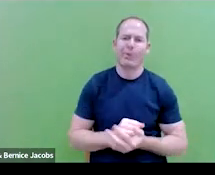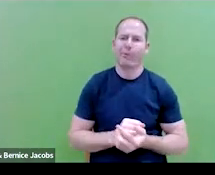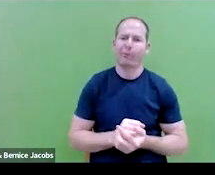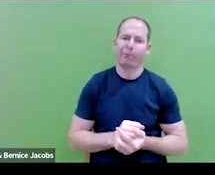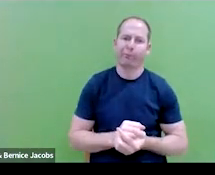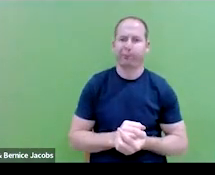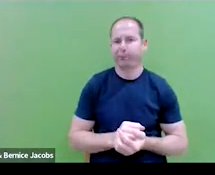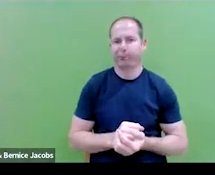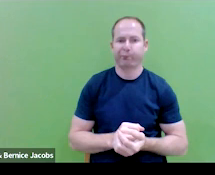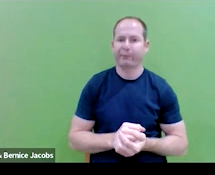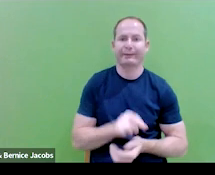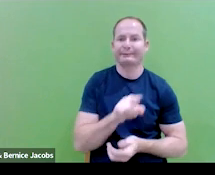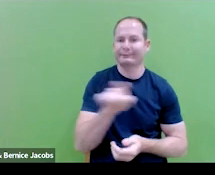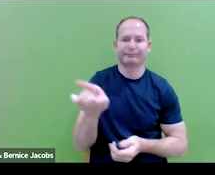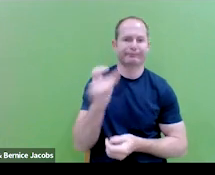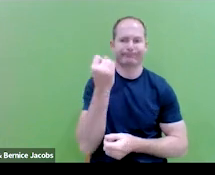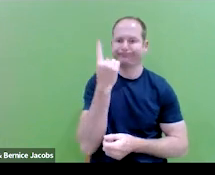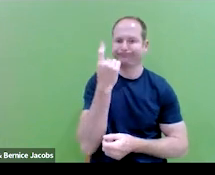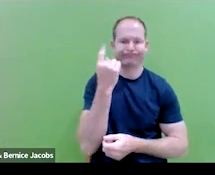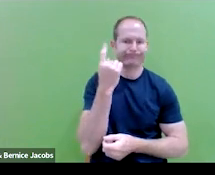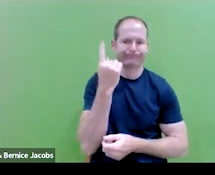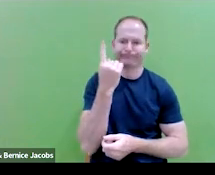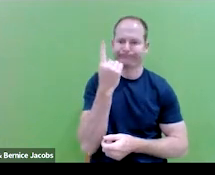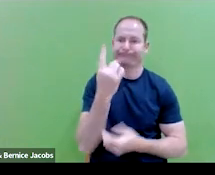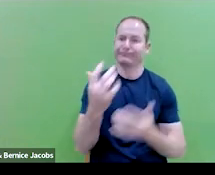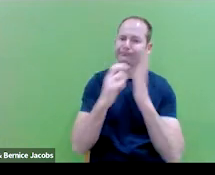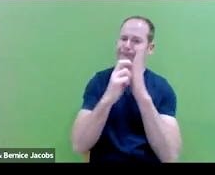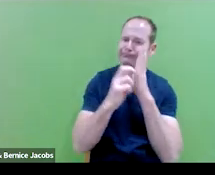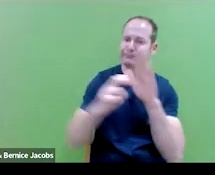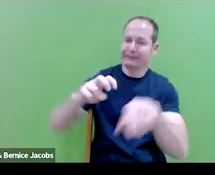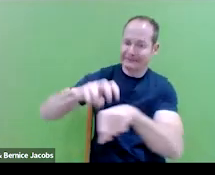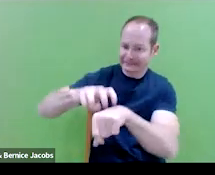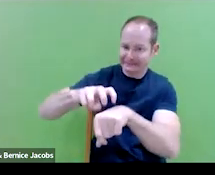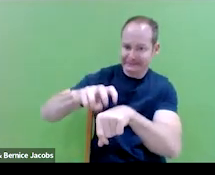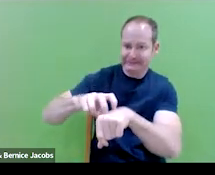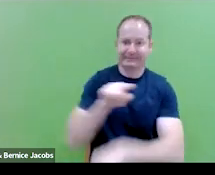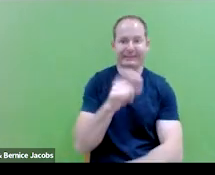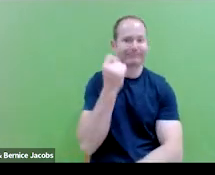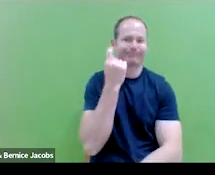lack of understanding of exactly what the requirements are. Like you said, it's